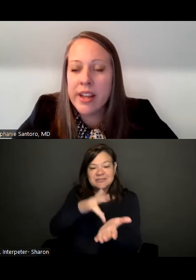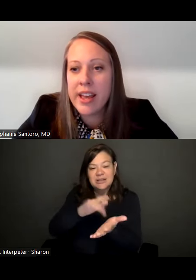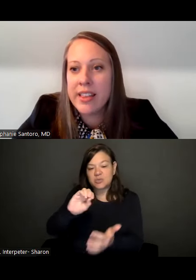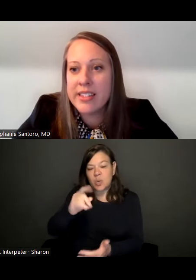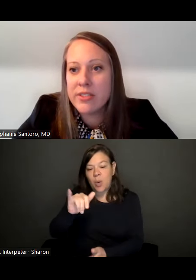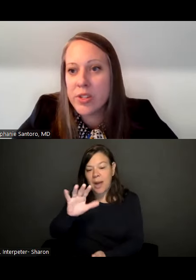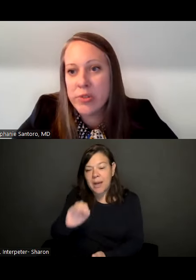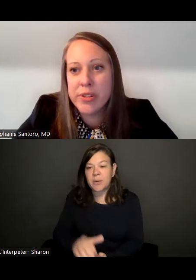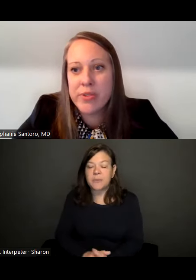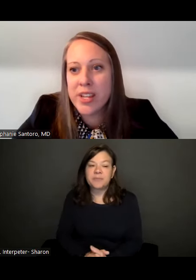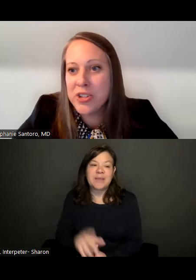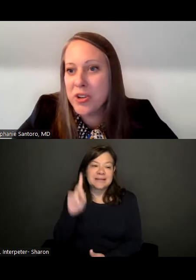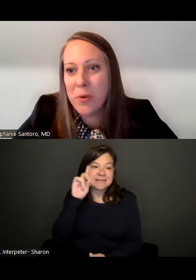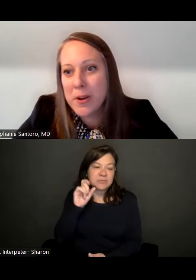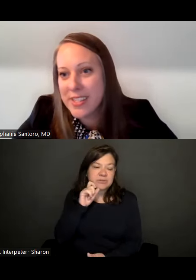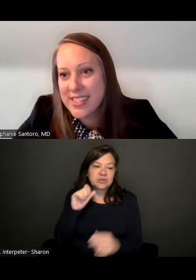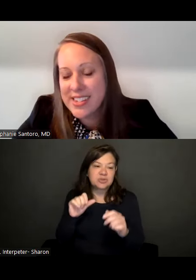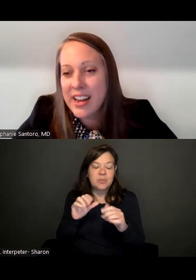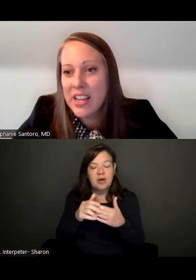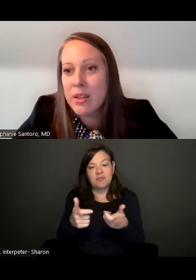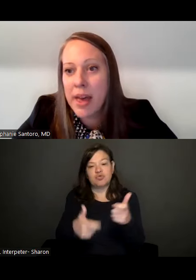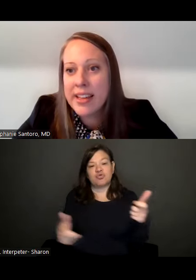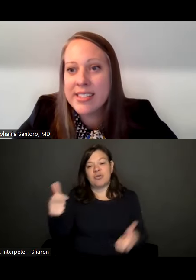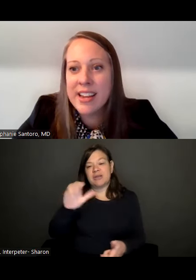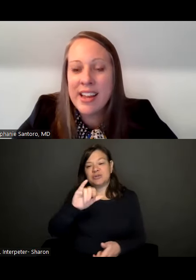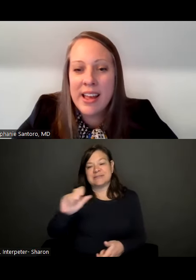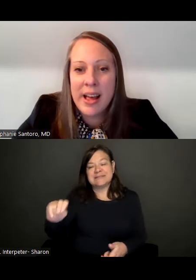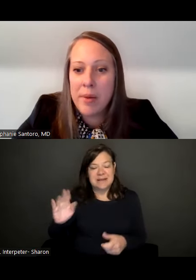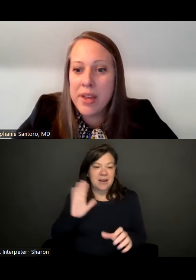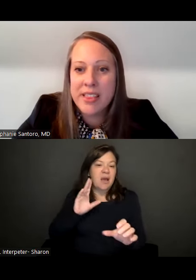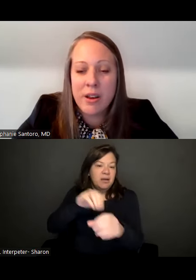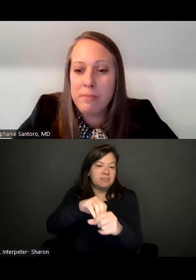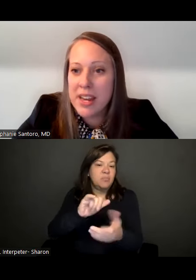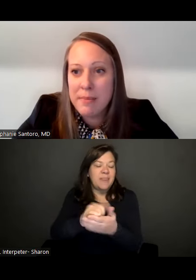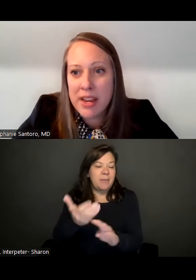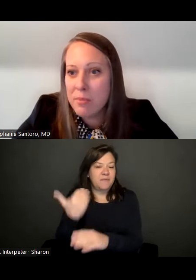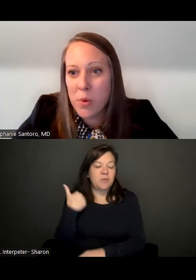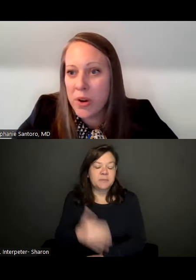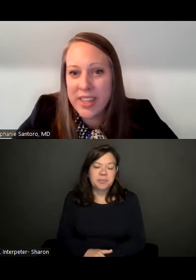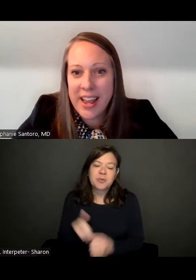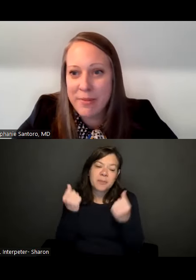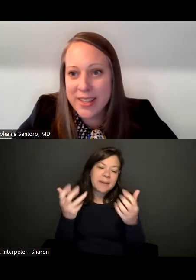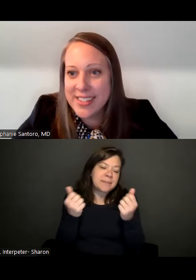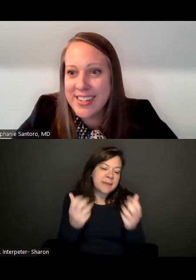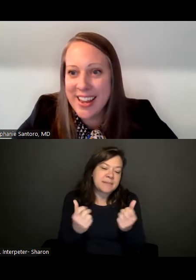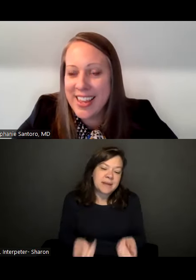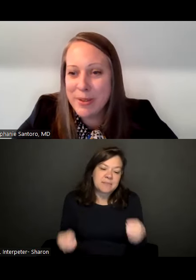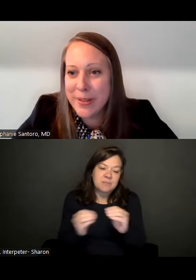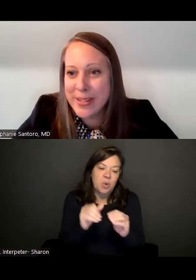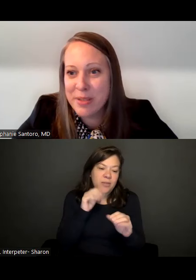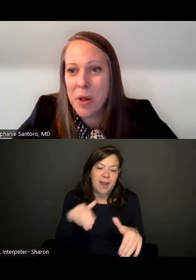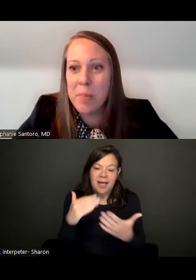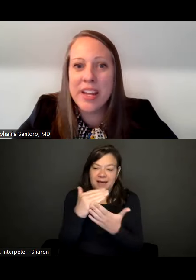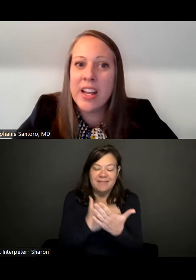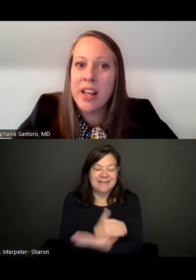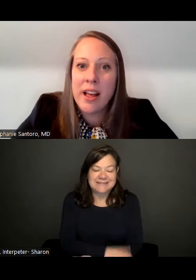Ohio and the Down Syndrome Association of Greater Cincinnati in the past. And there are many, many more that I haven't listed. I can't even